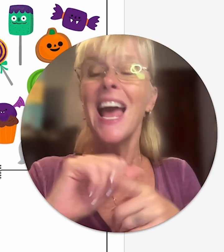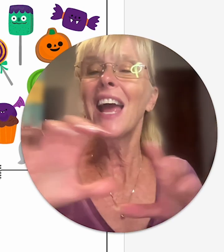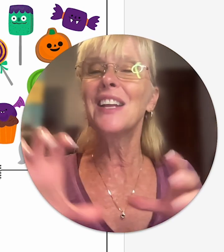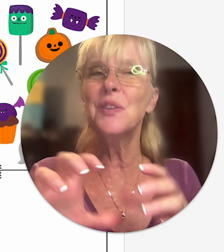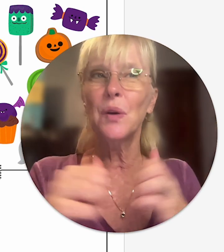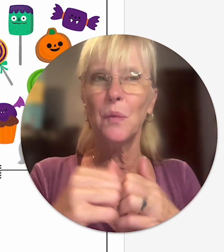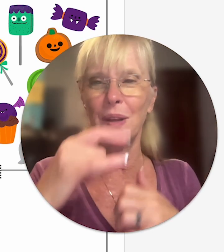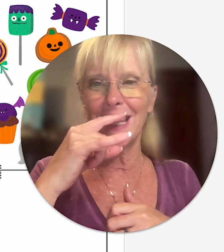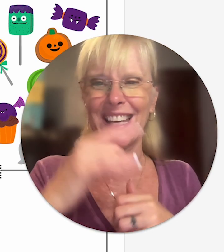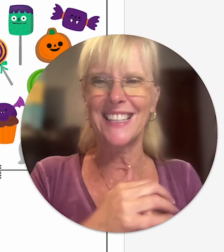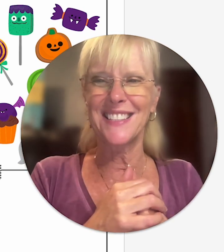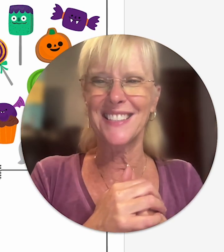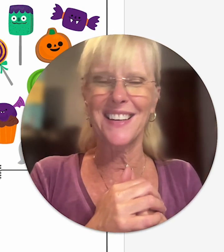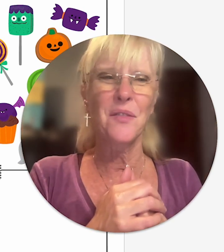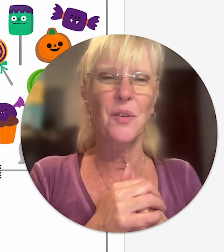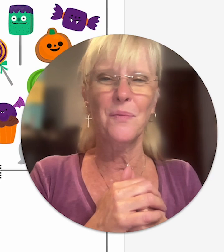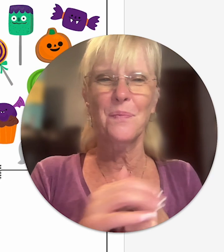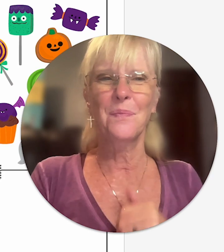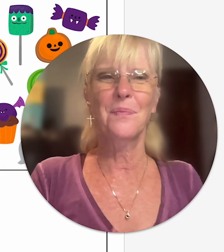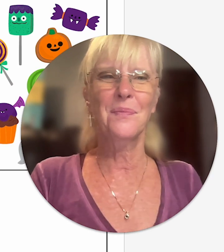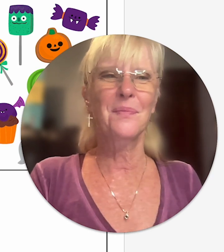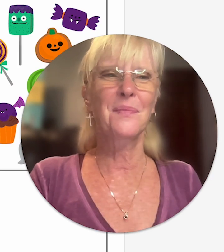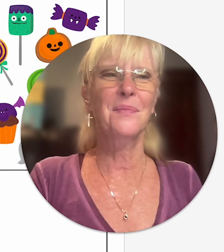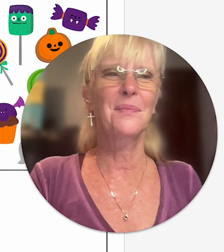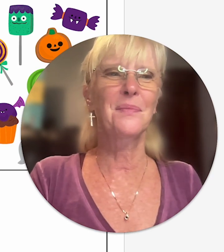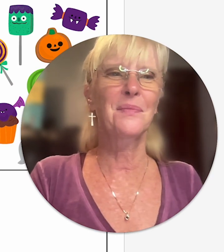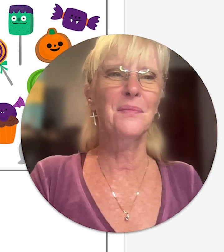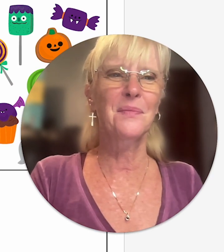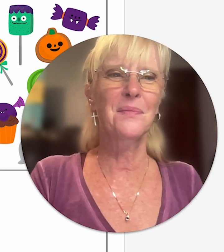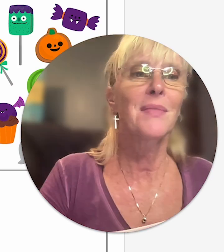Practice and do it with the kids.